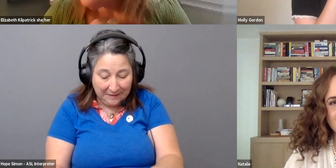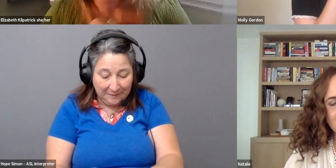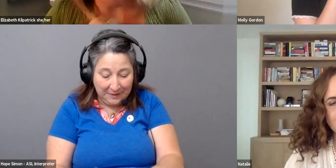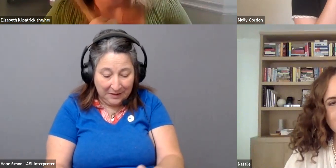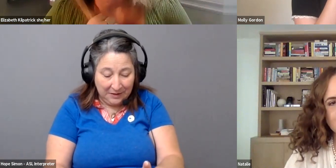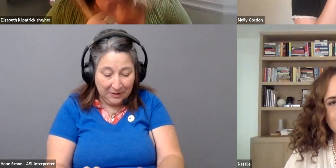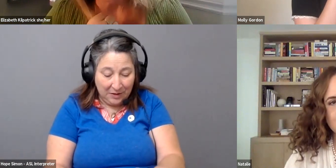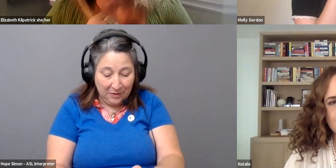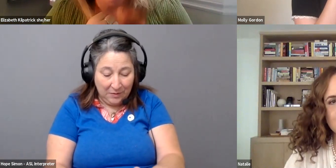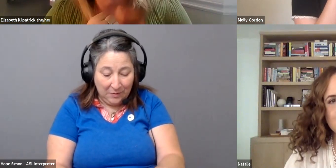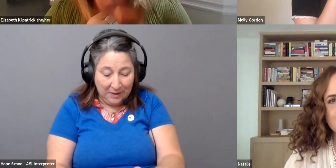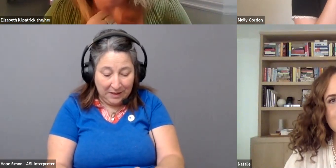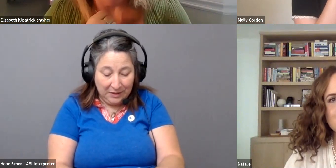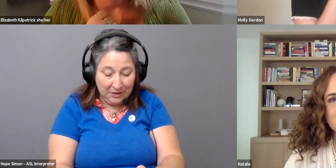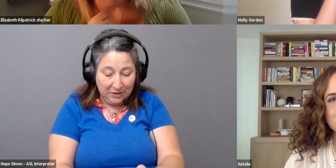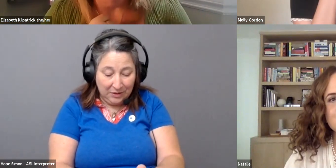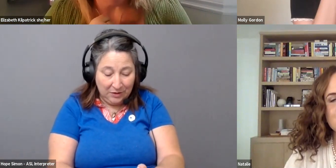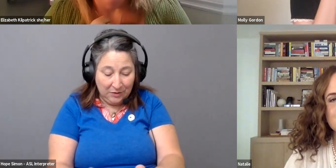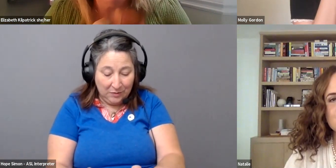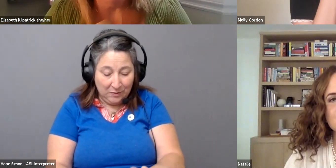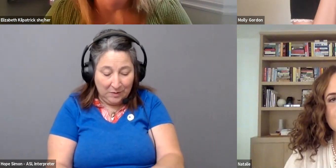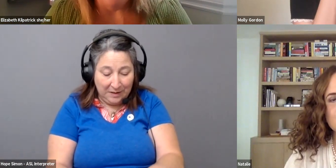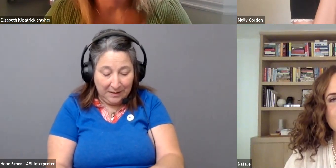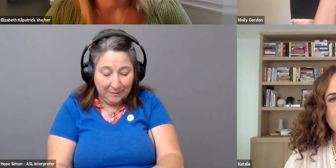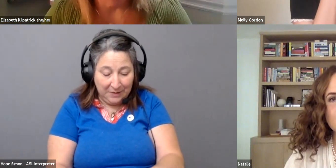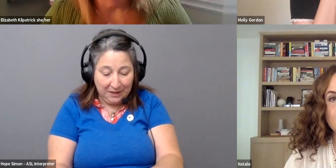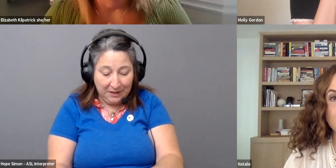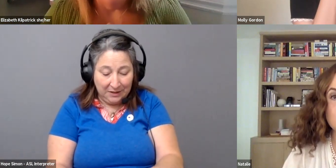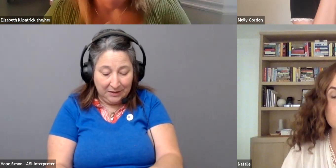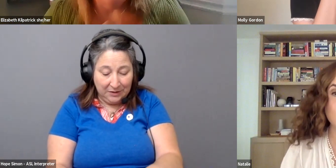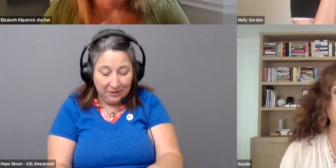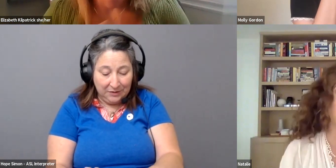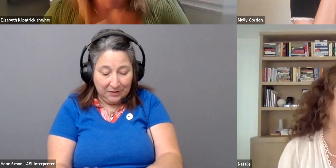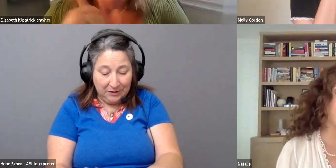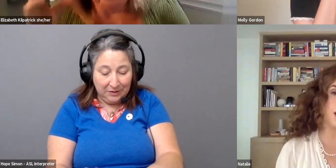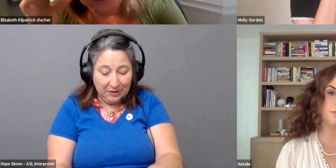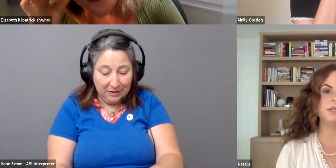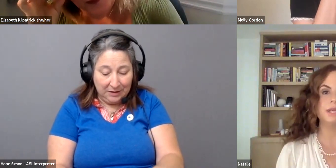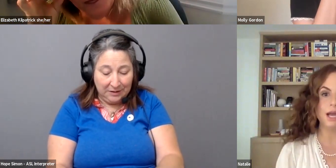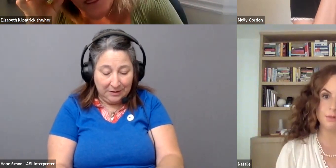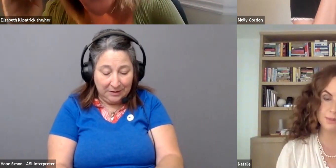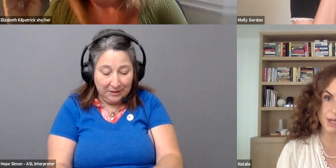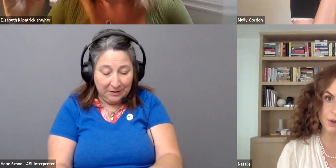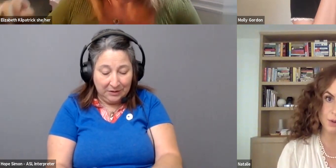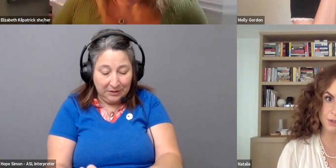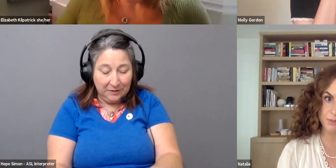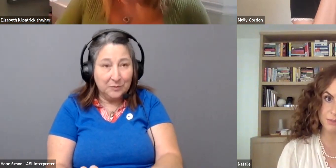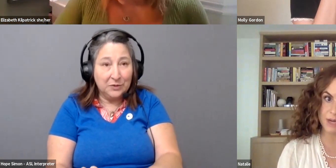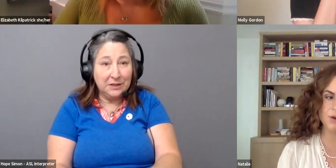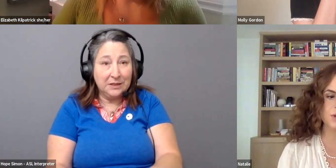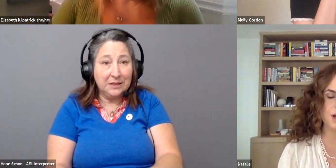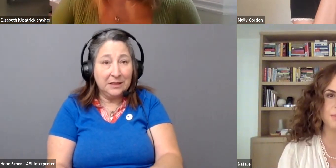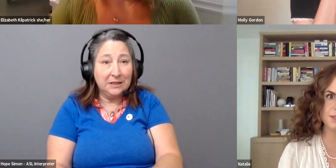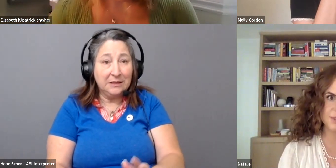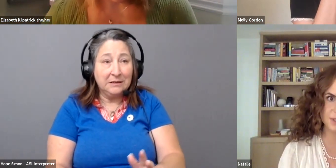And so can you talk a little bit about what your inspiration was for this film? Yeah, it was my